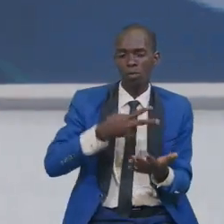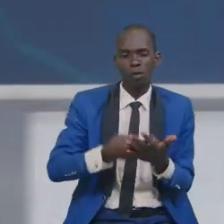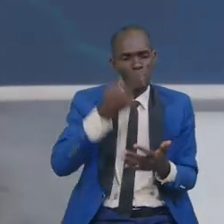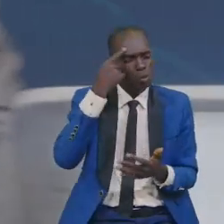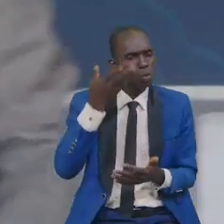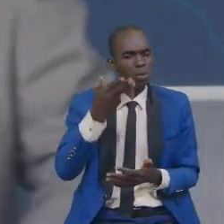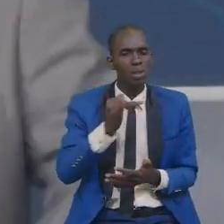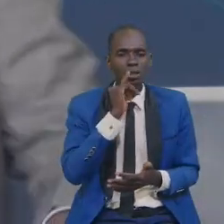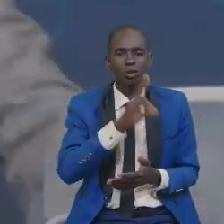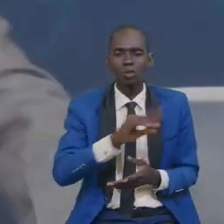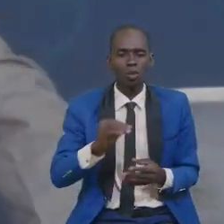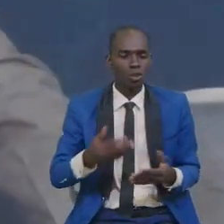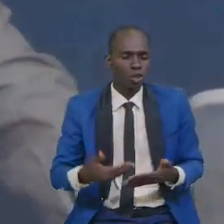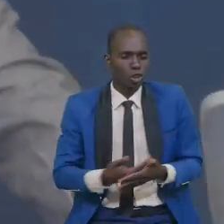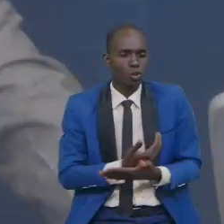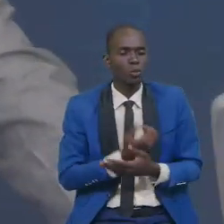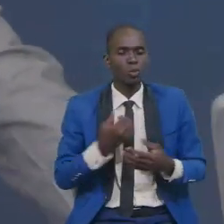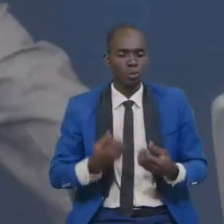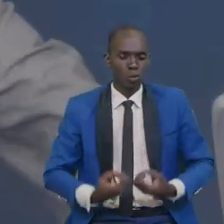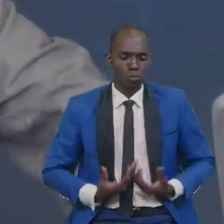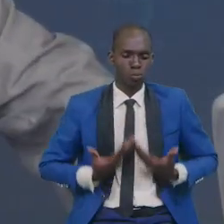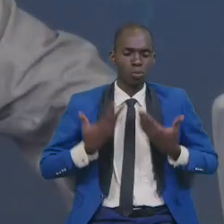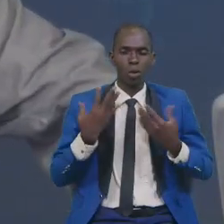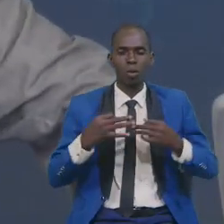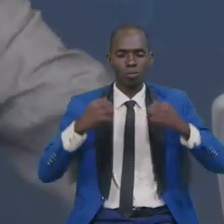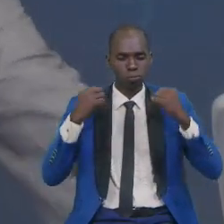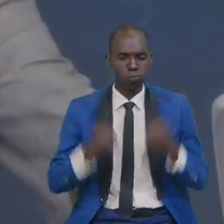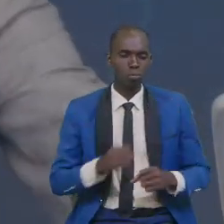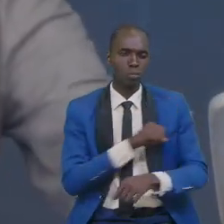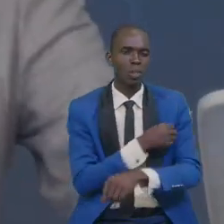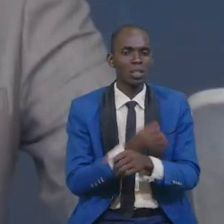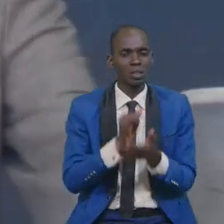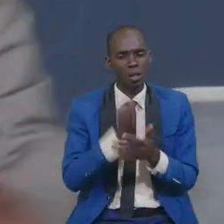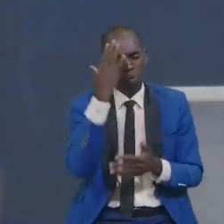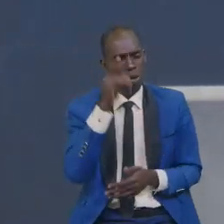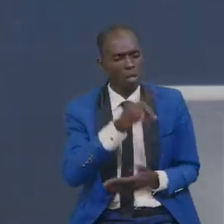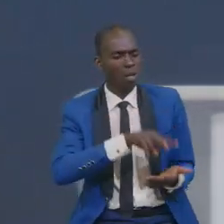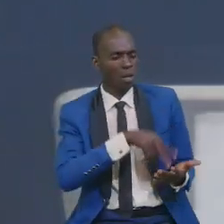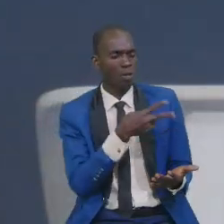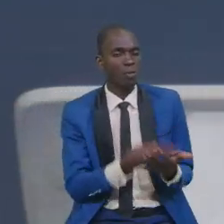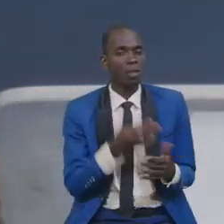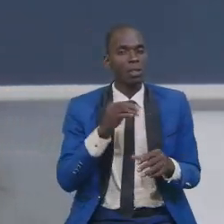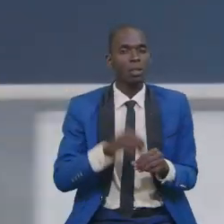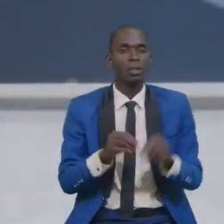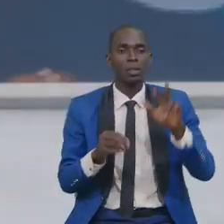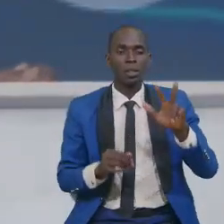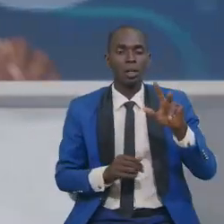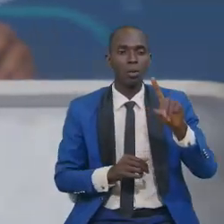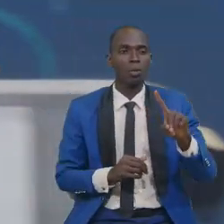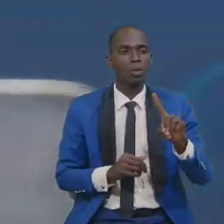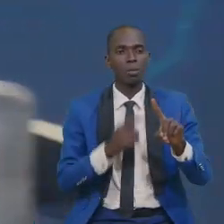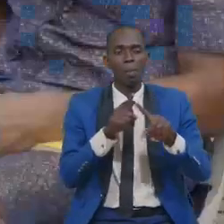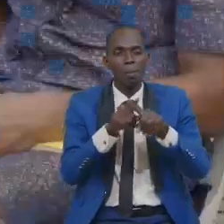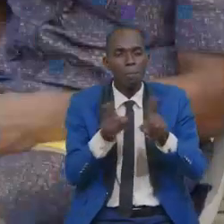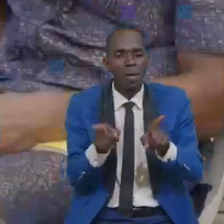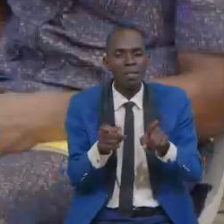of new strength and new power and their thinking that's why they fall and then in Versace one he says but